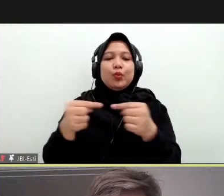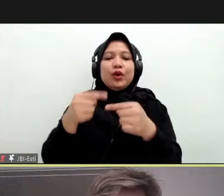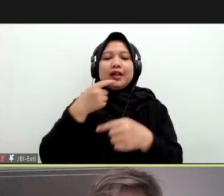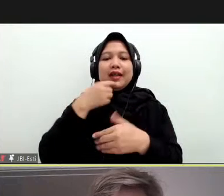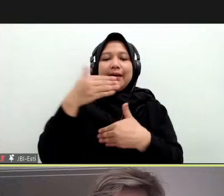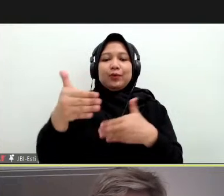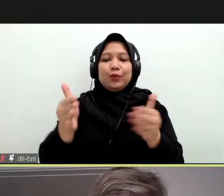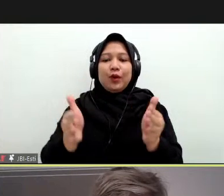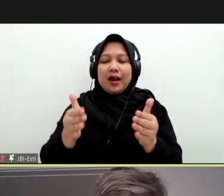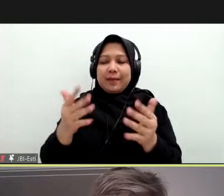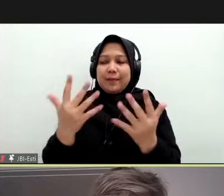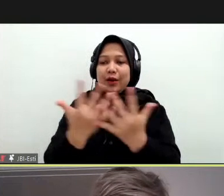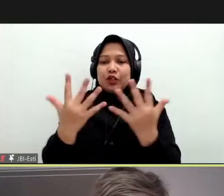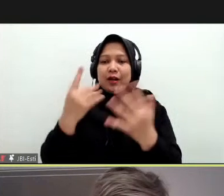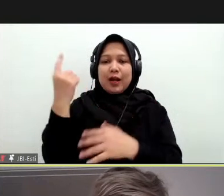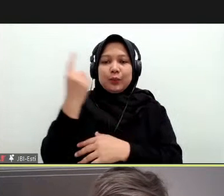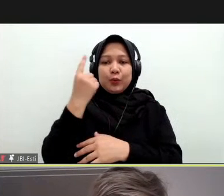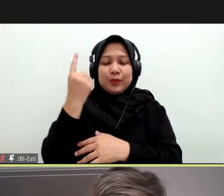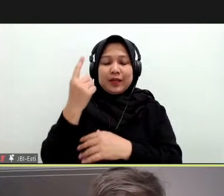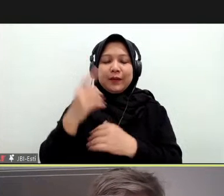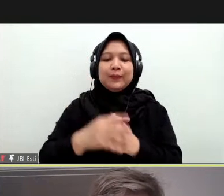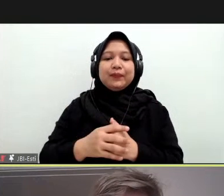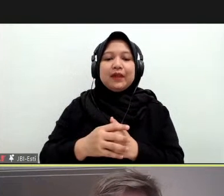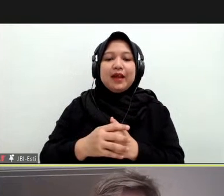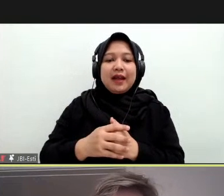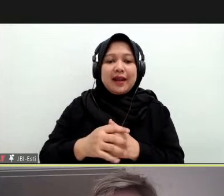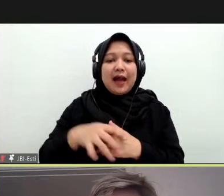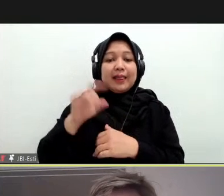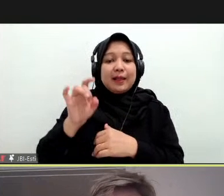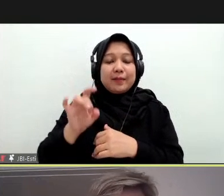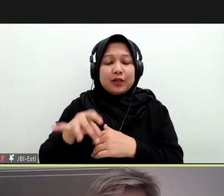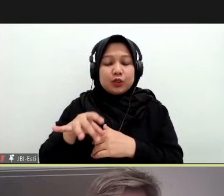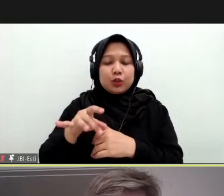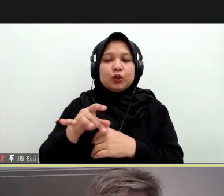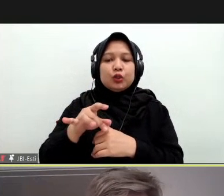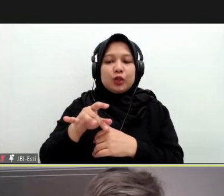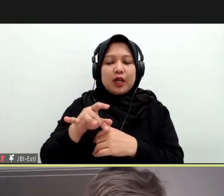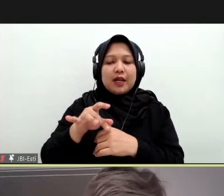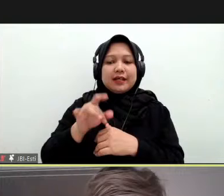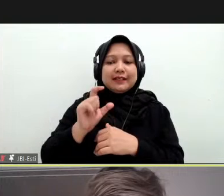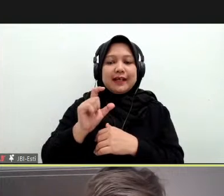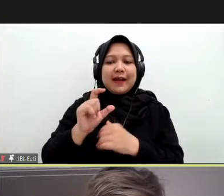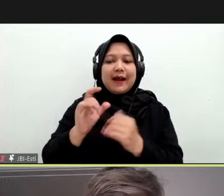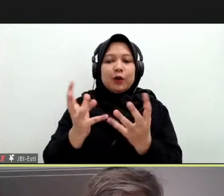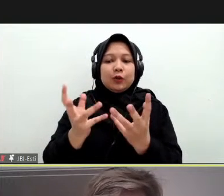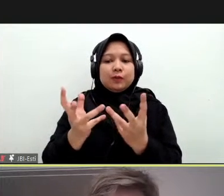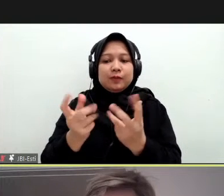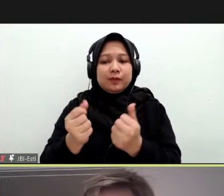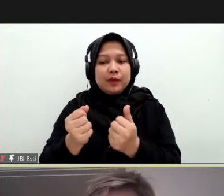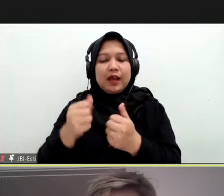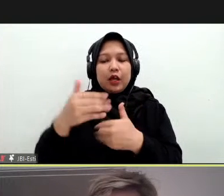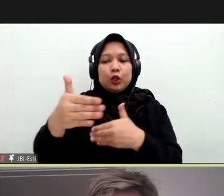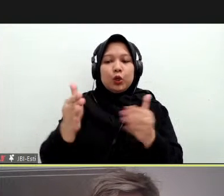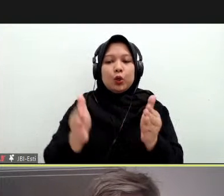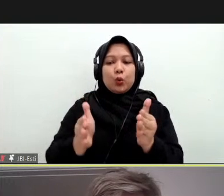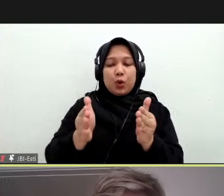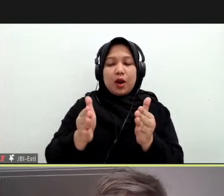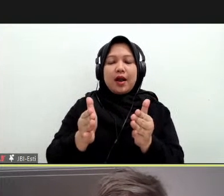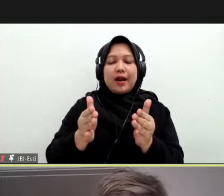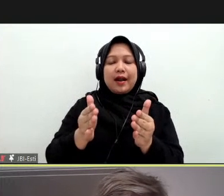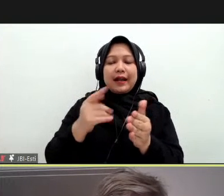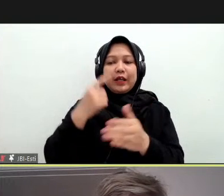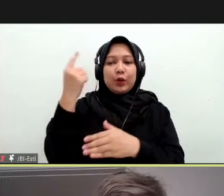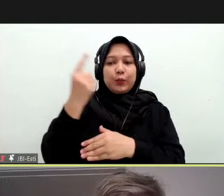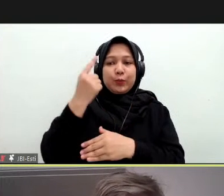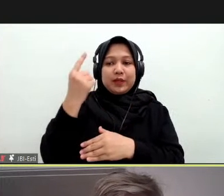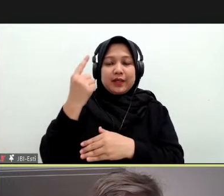range of legal measures to constrain civil society. So it's not just about a bad NGO law, but it's also about a range of